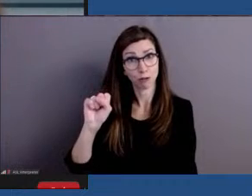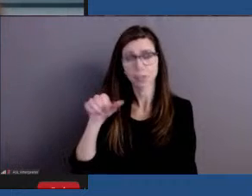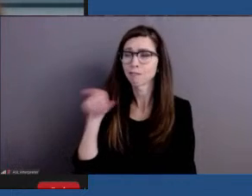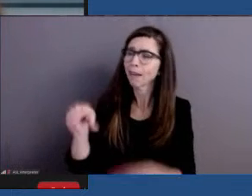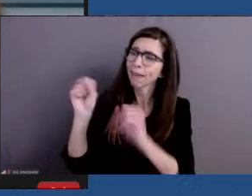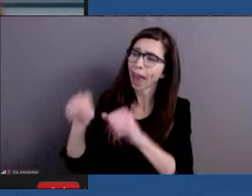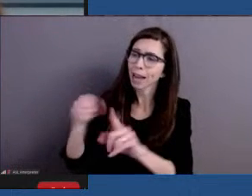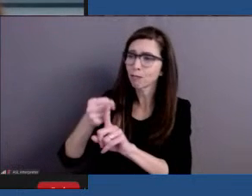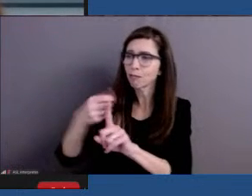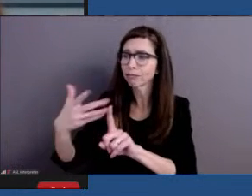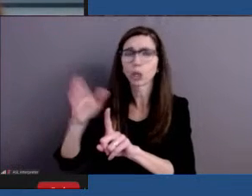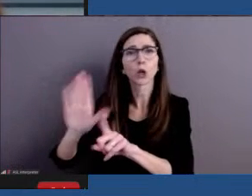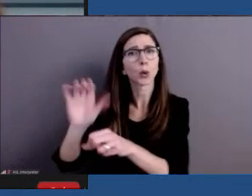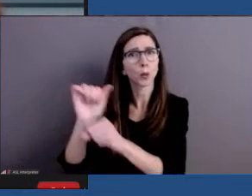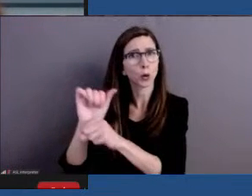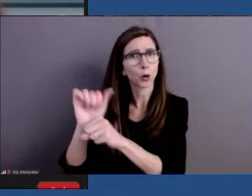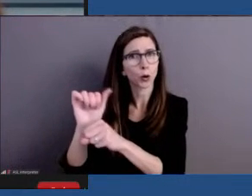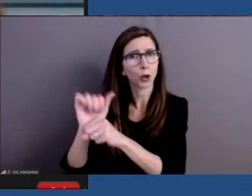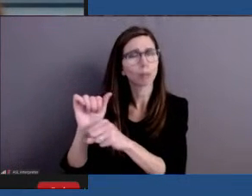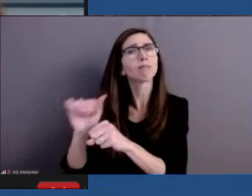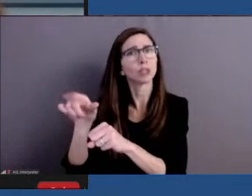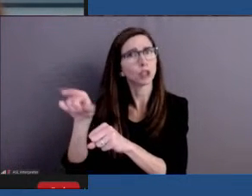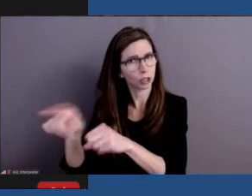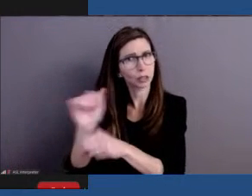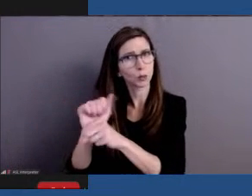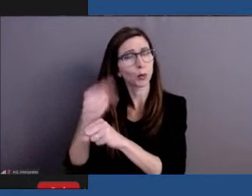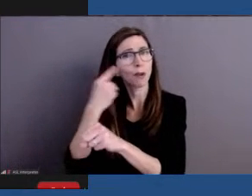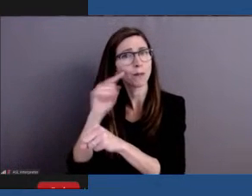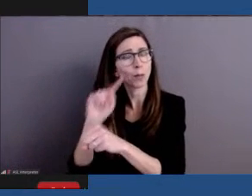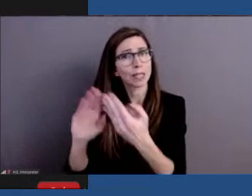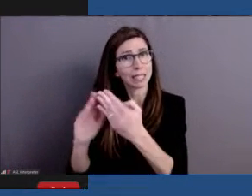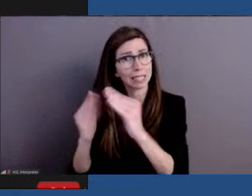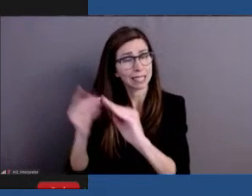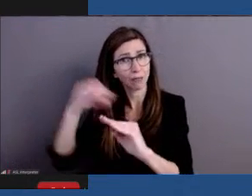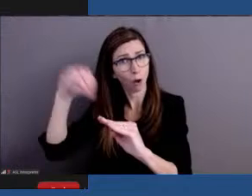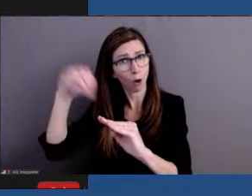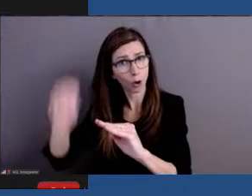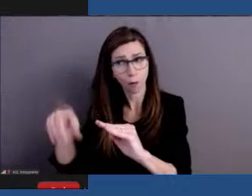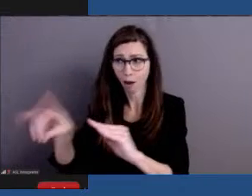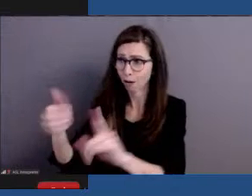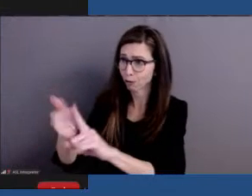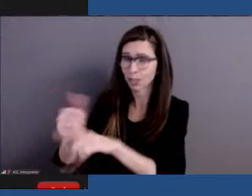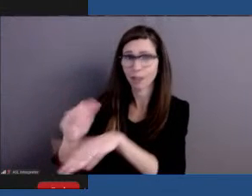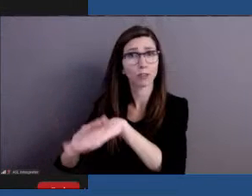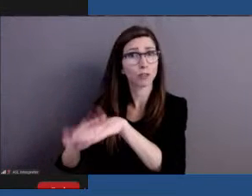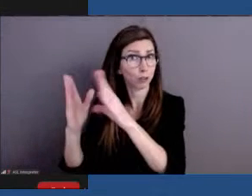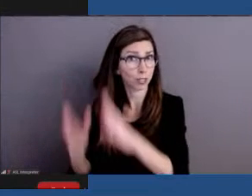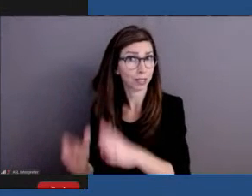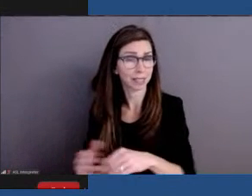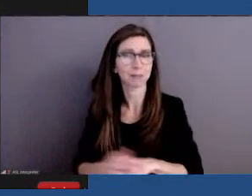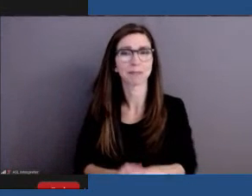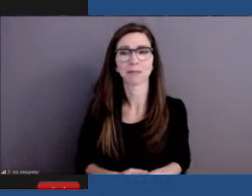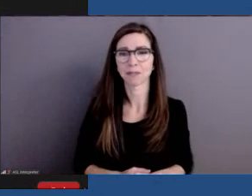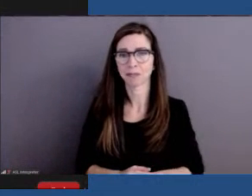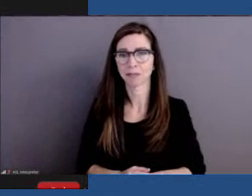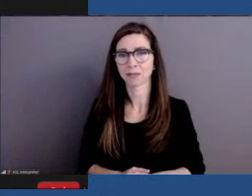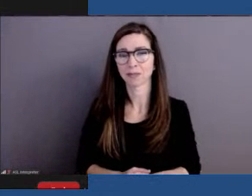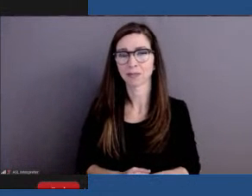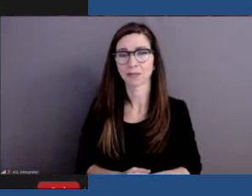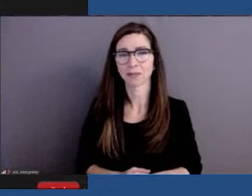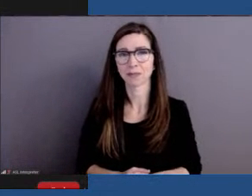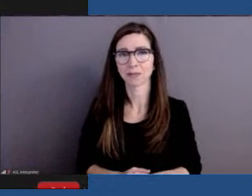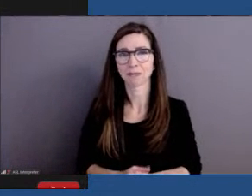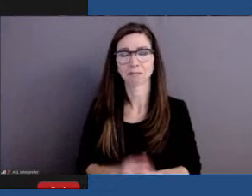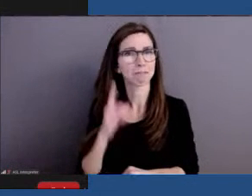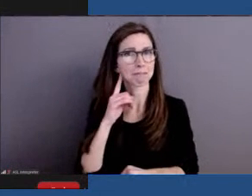a consultant. Thanks very much, Lucille. My name is Marnie Peters. I'm very happy to be with